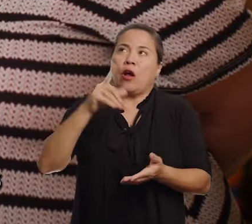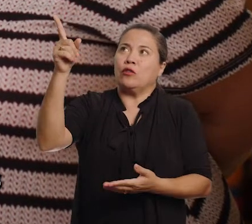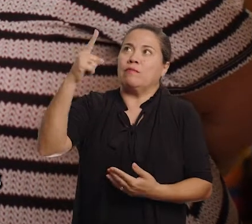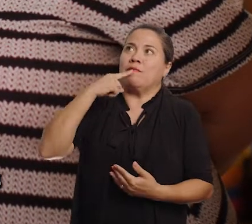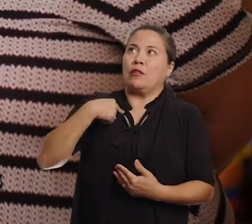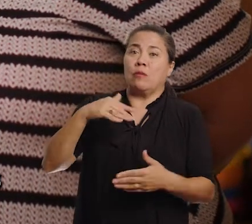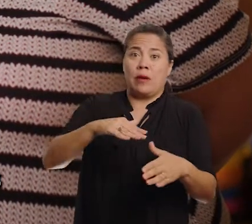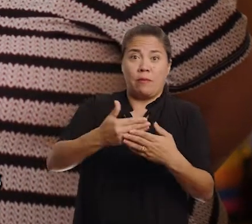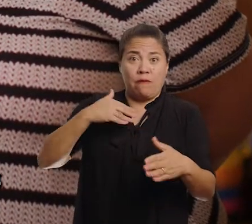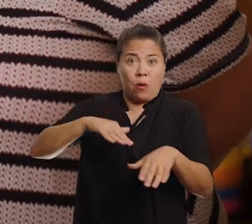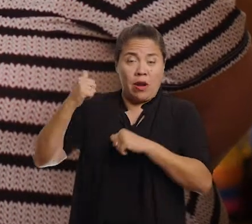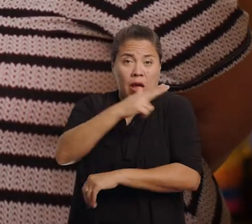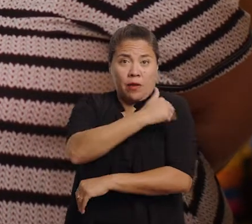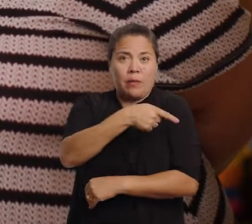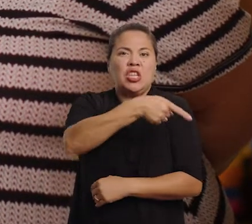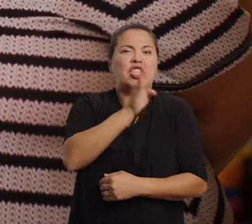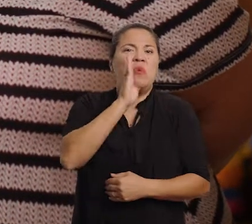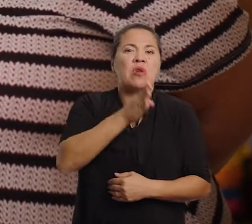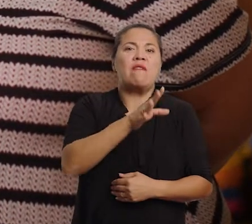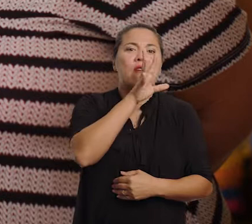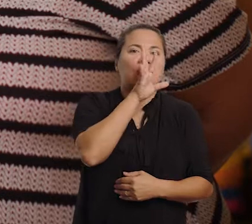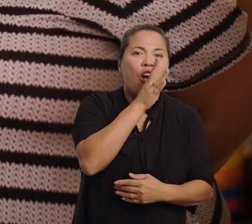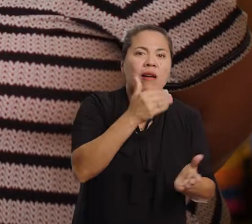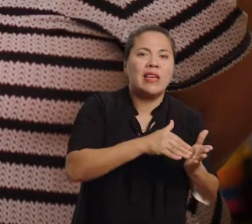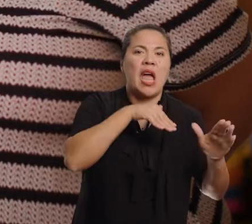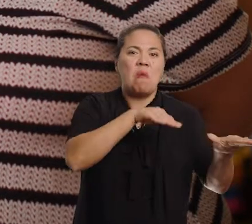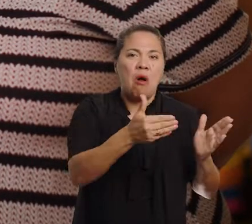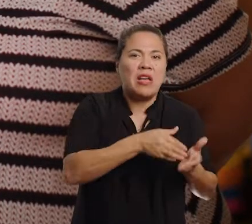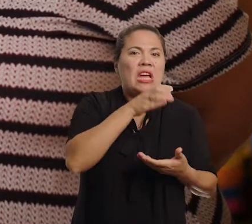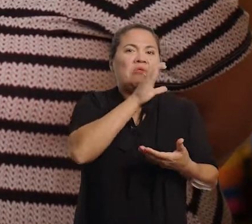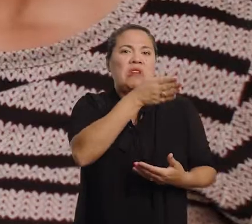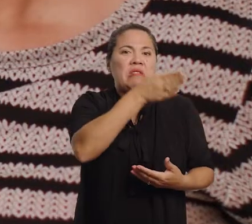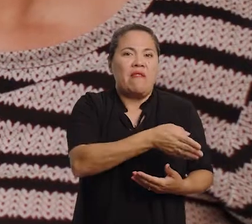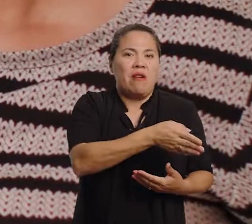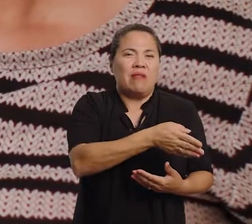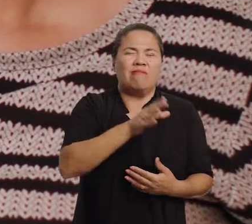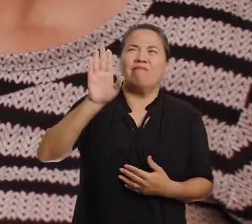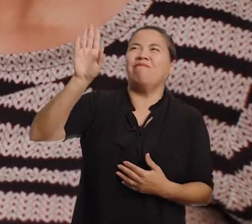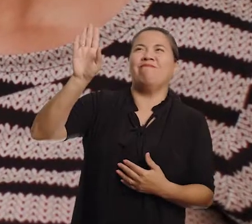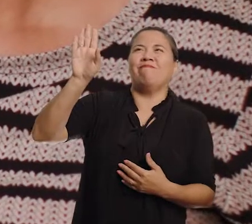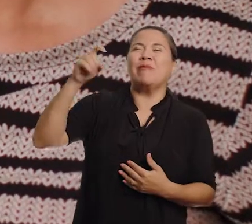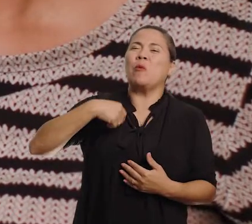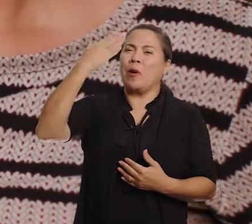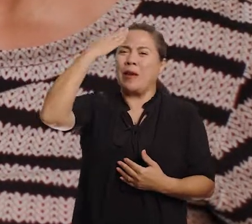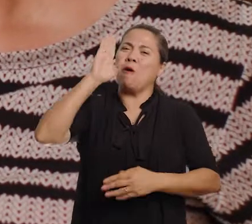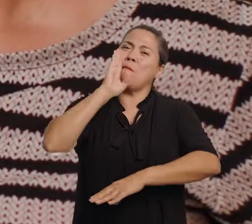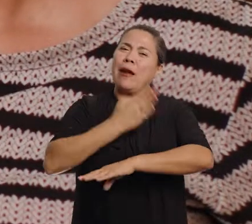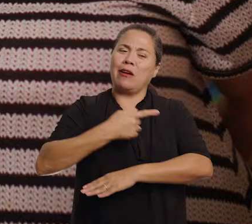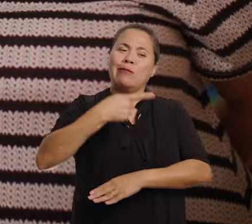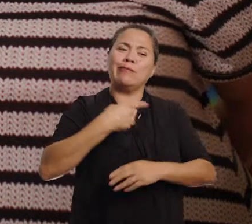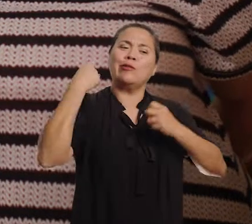did tell us before we left the hospital is that Sophie would never walk again, never talk again, or drink again. But we knew Sophie is